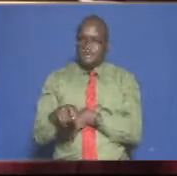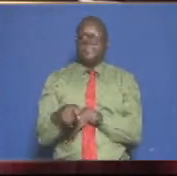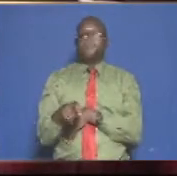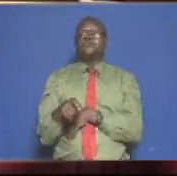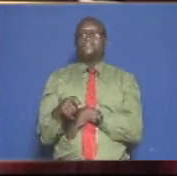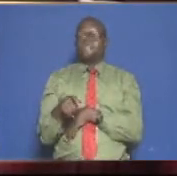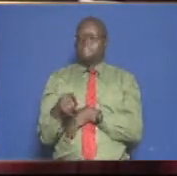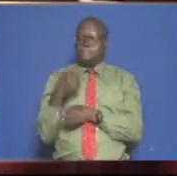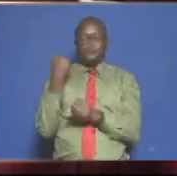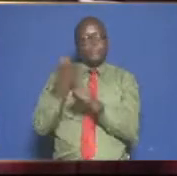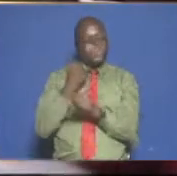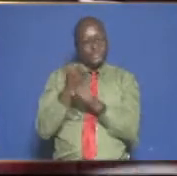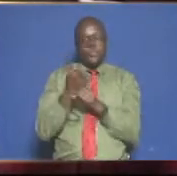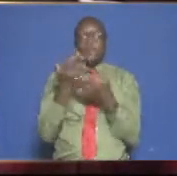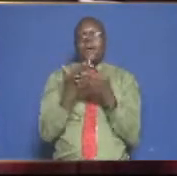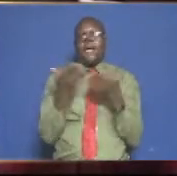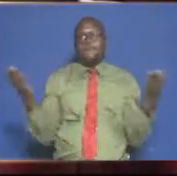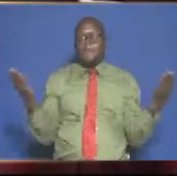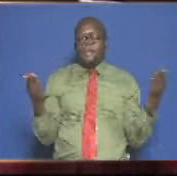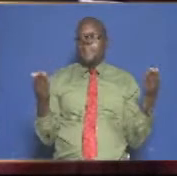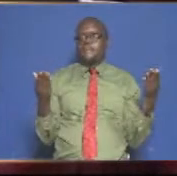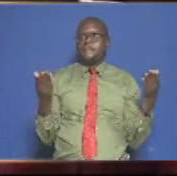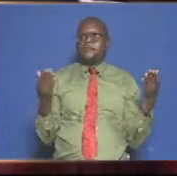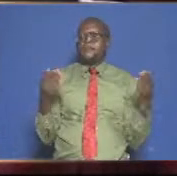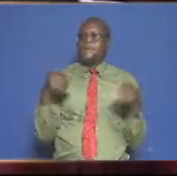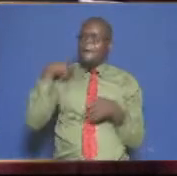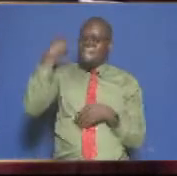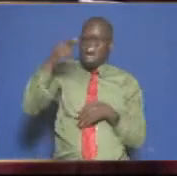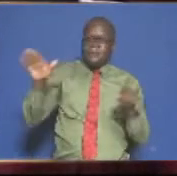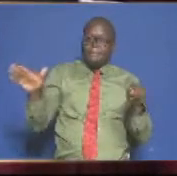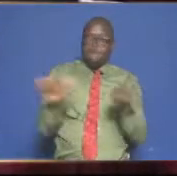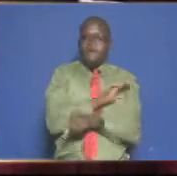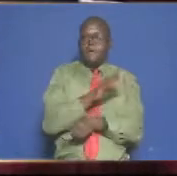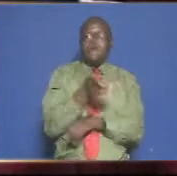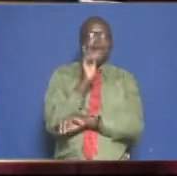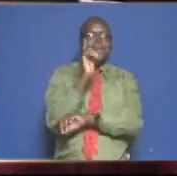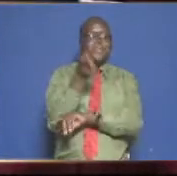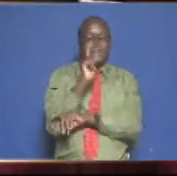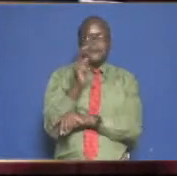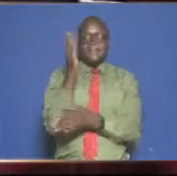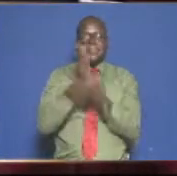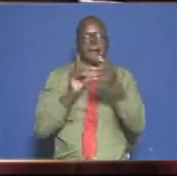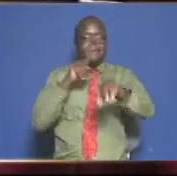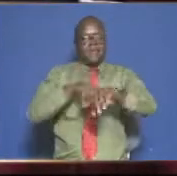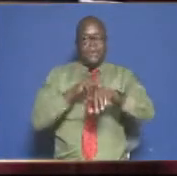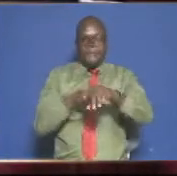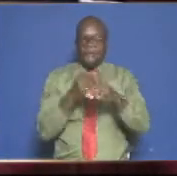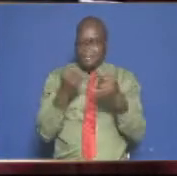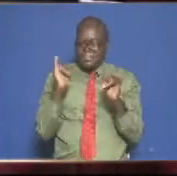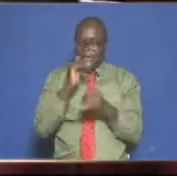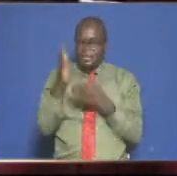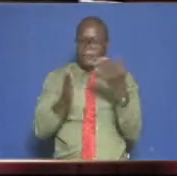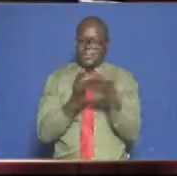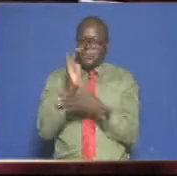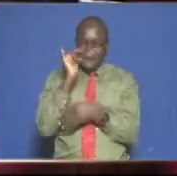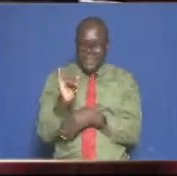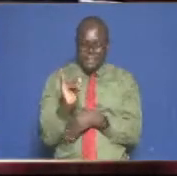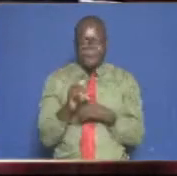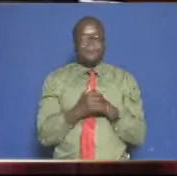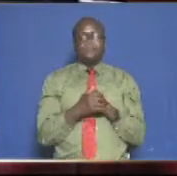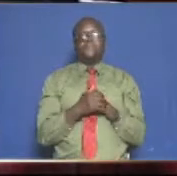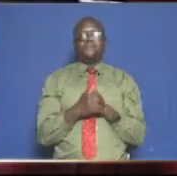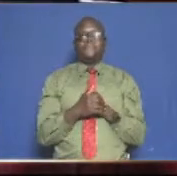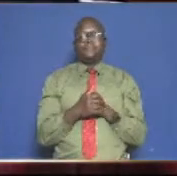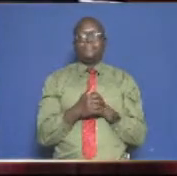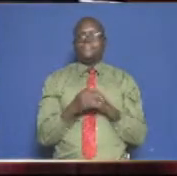arena. His face mud with sweat and dust most of the time, in attempts to ensure that